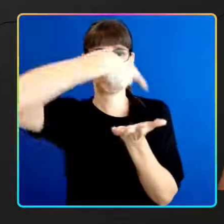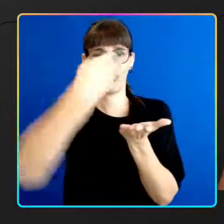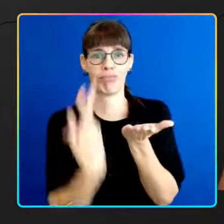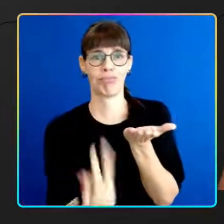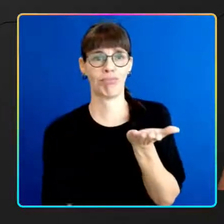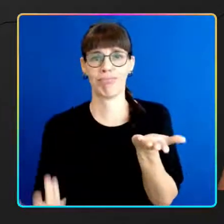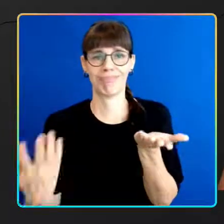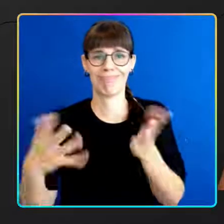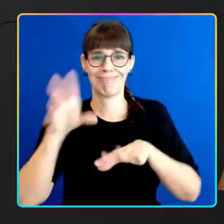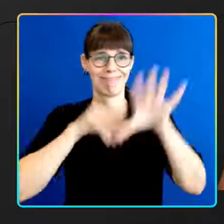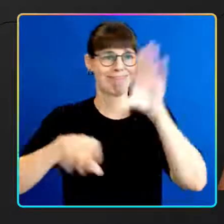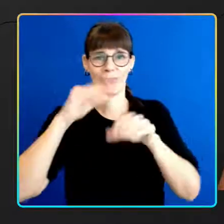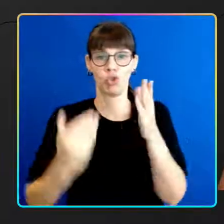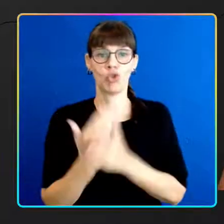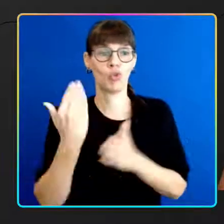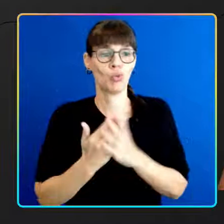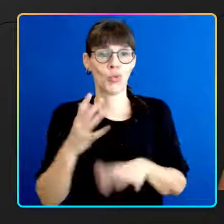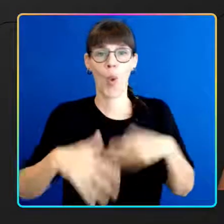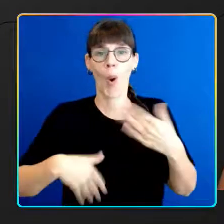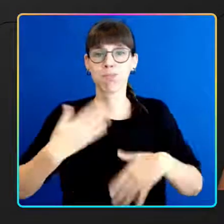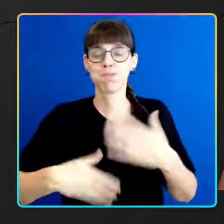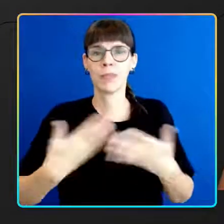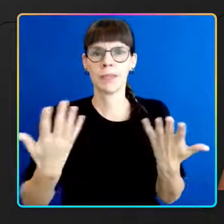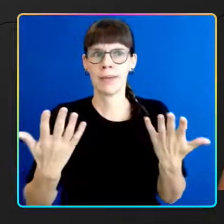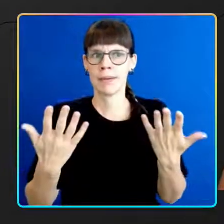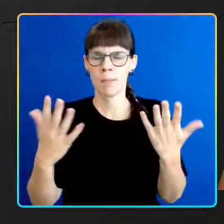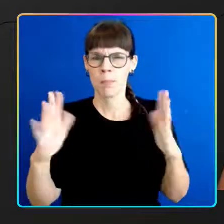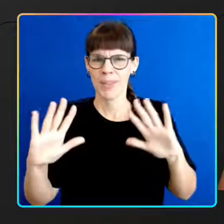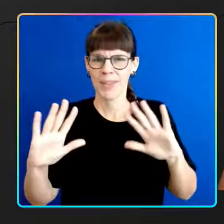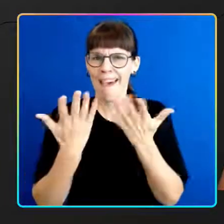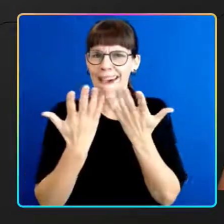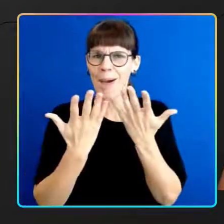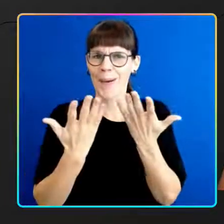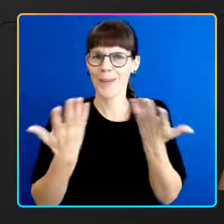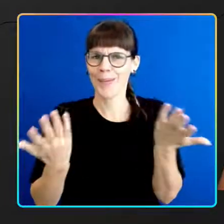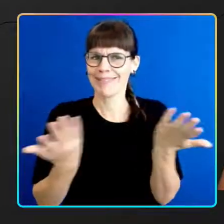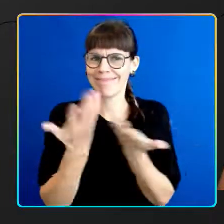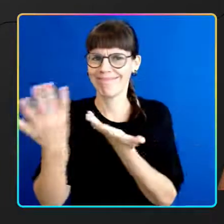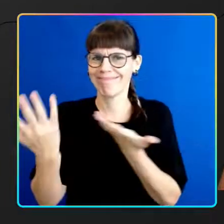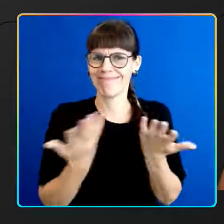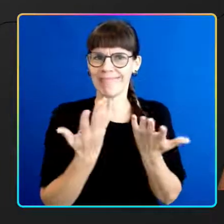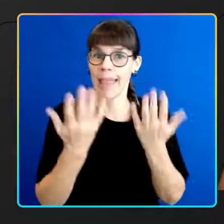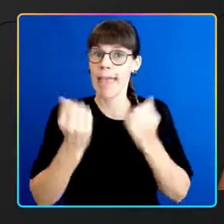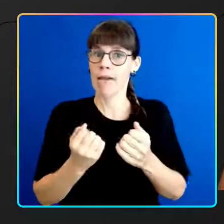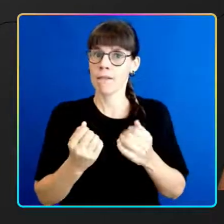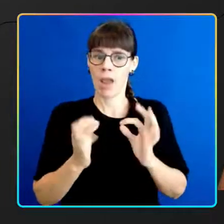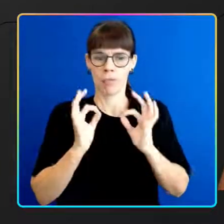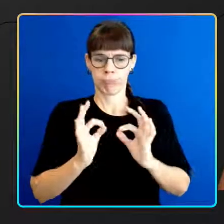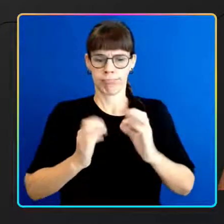different now. Like, how do you handle that learning process? Do you have a process?